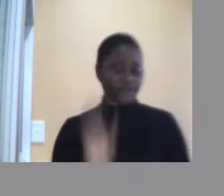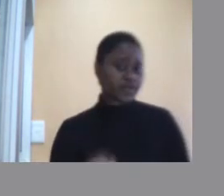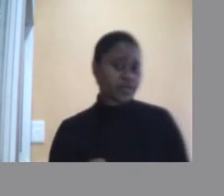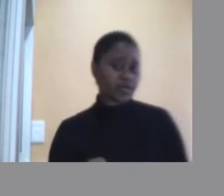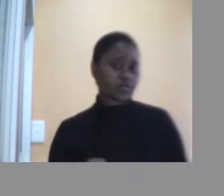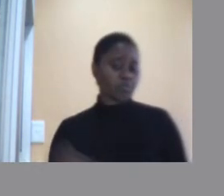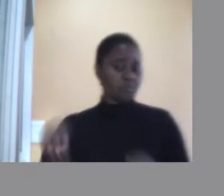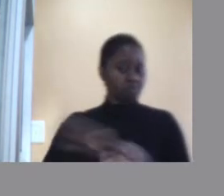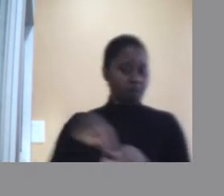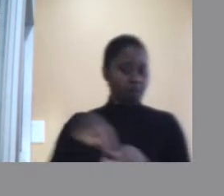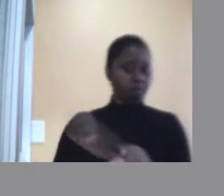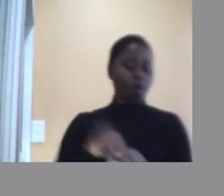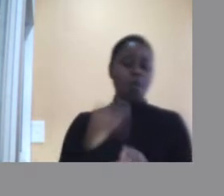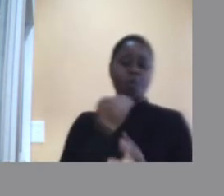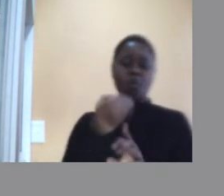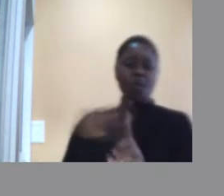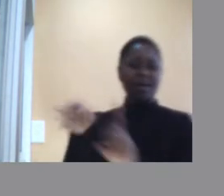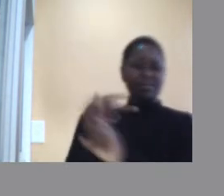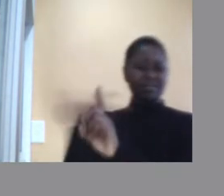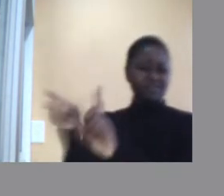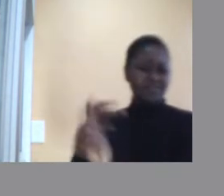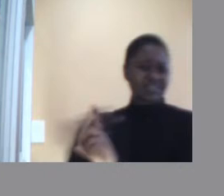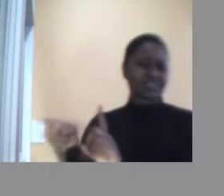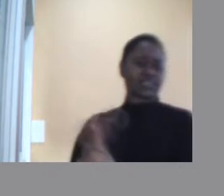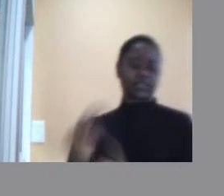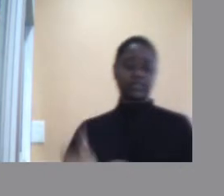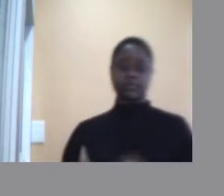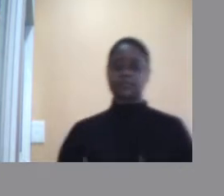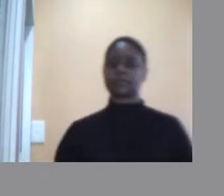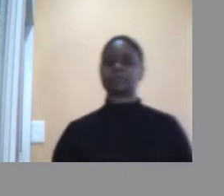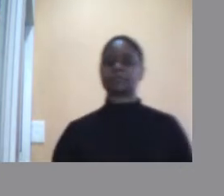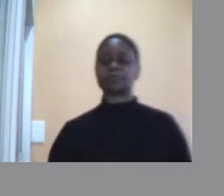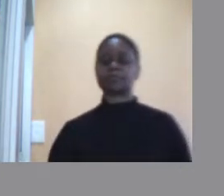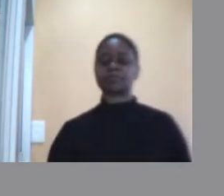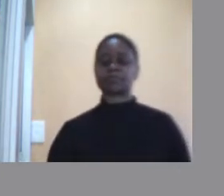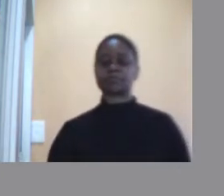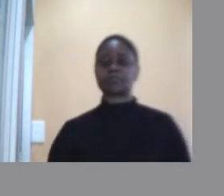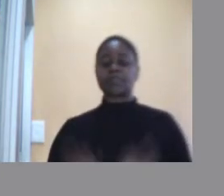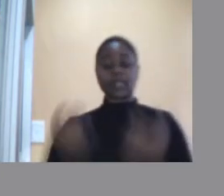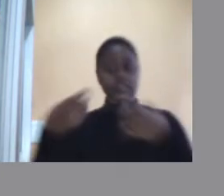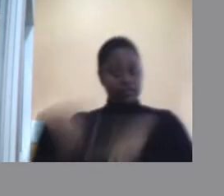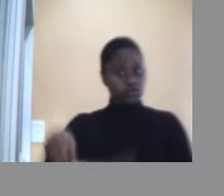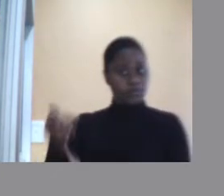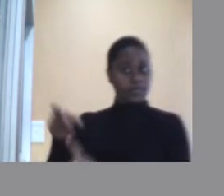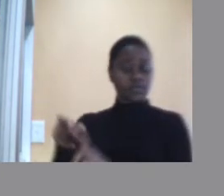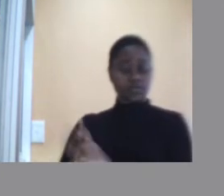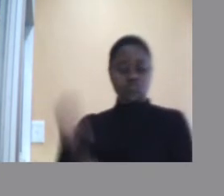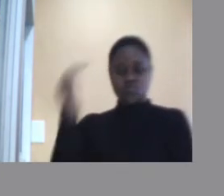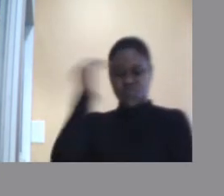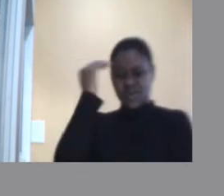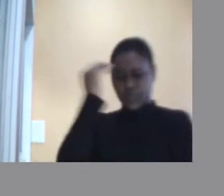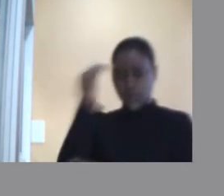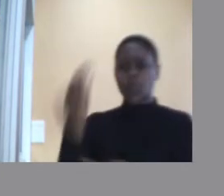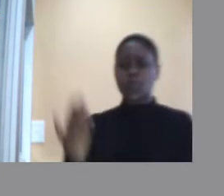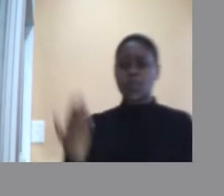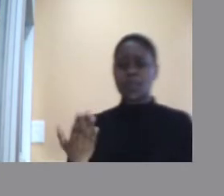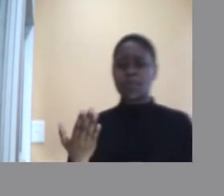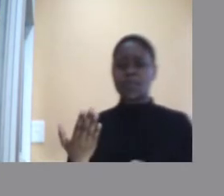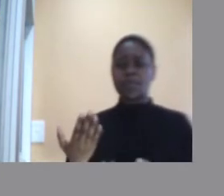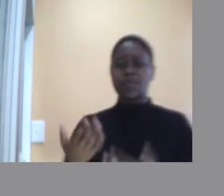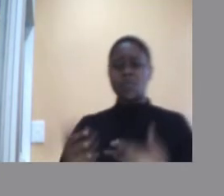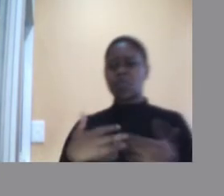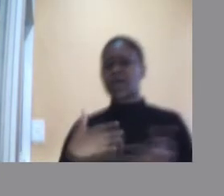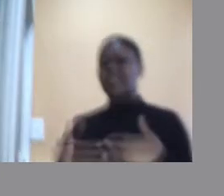who are the victims of colonial apartheid regime. Honorable Chairperson, siyazi ukuthi whenever